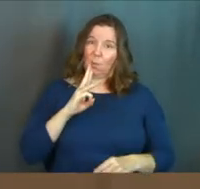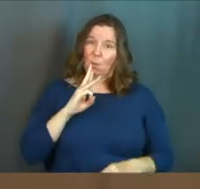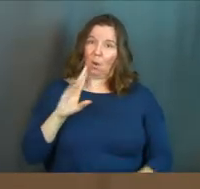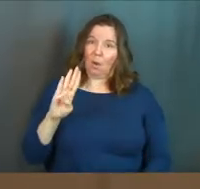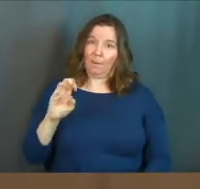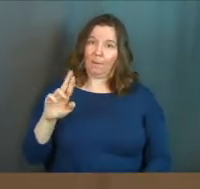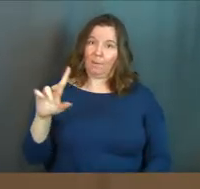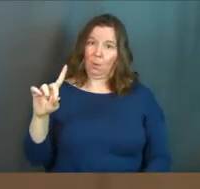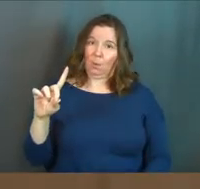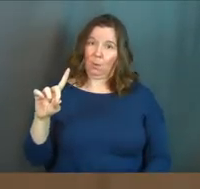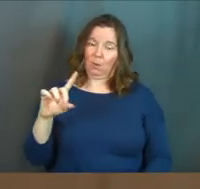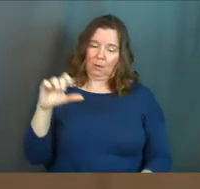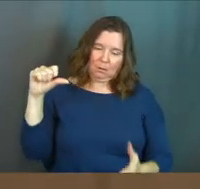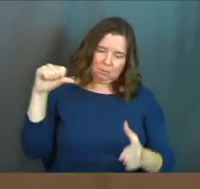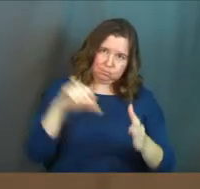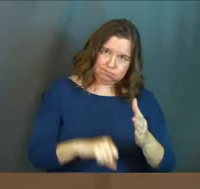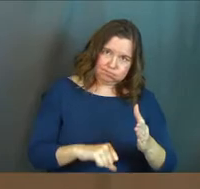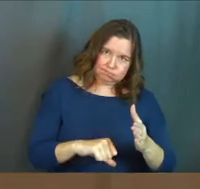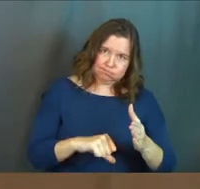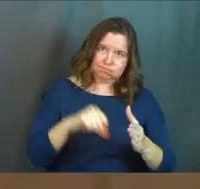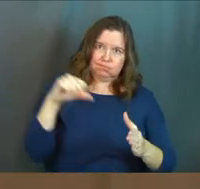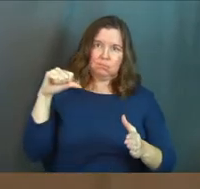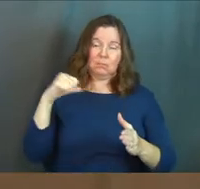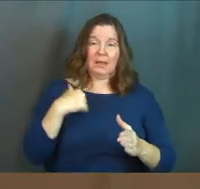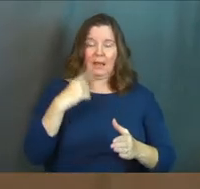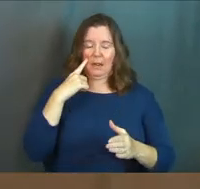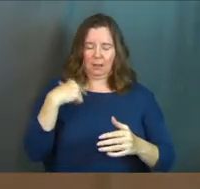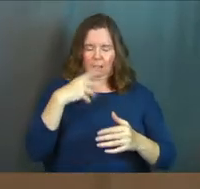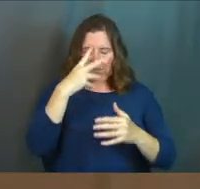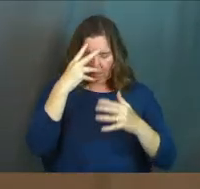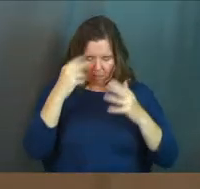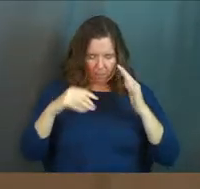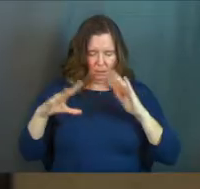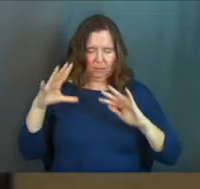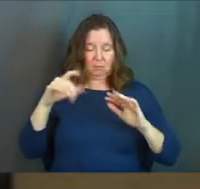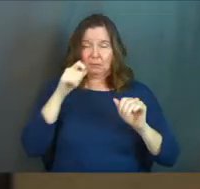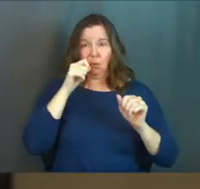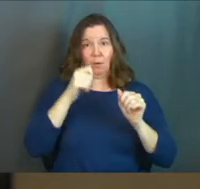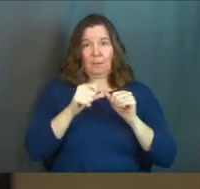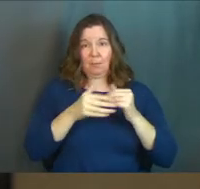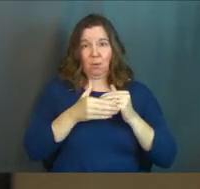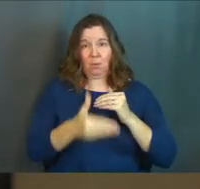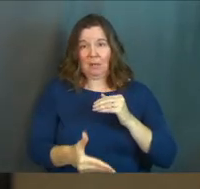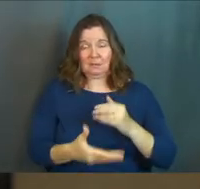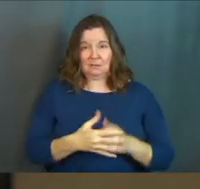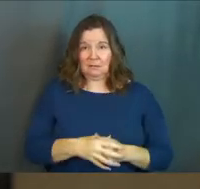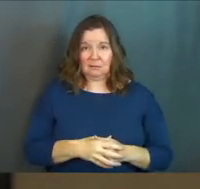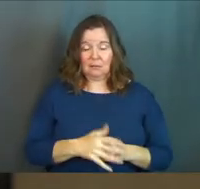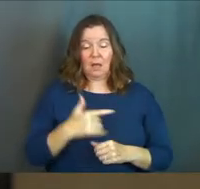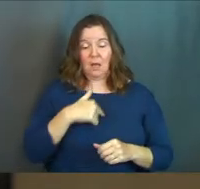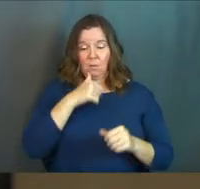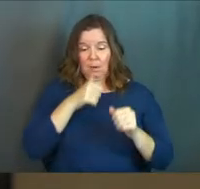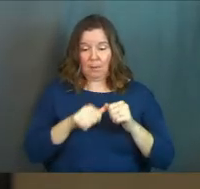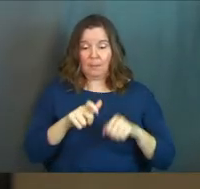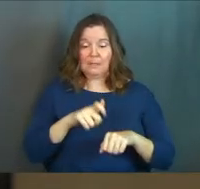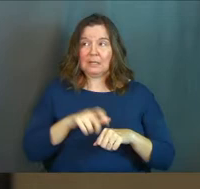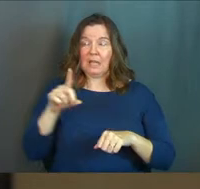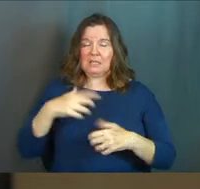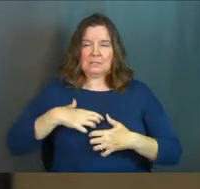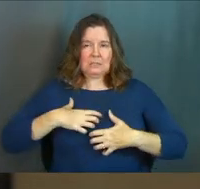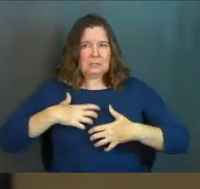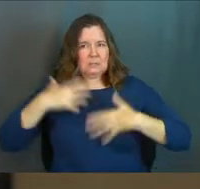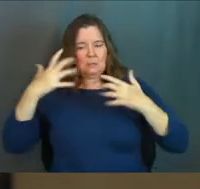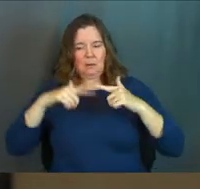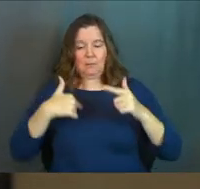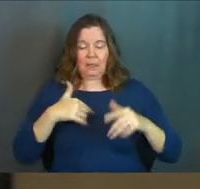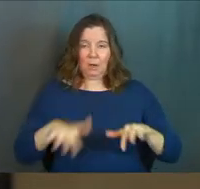me. I think I blacked out because I don't remember the rest. I remember there were times he got so mad